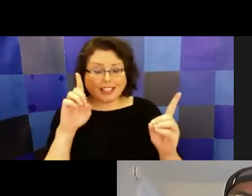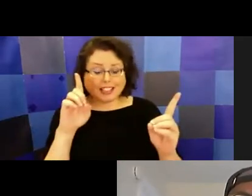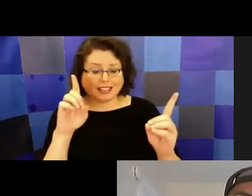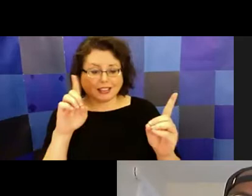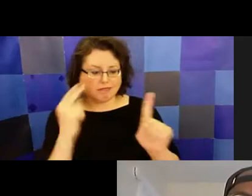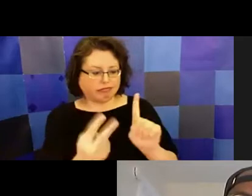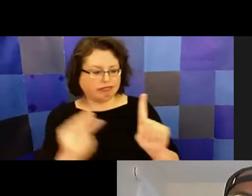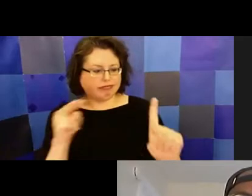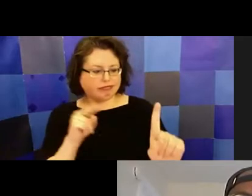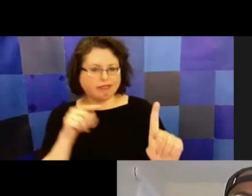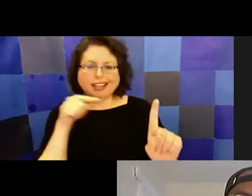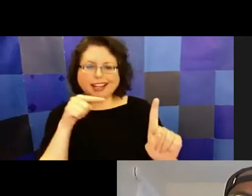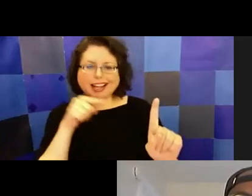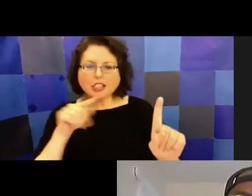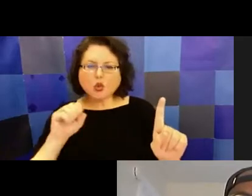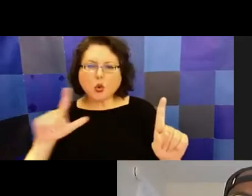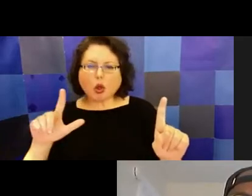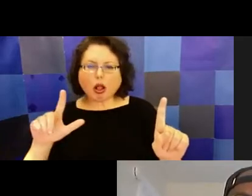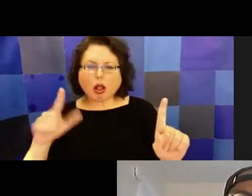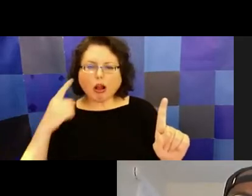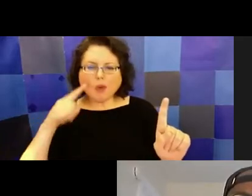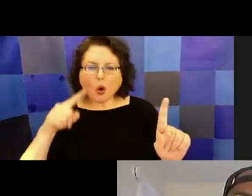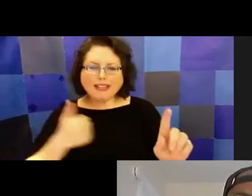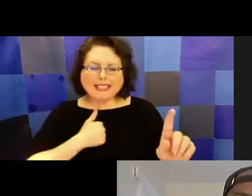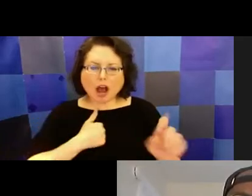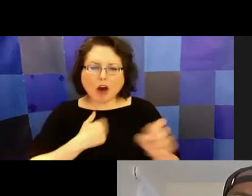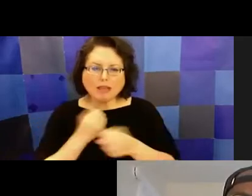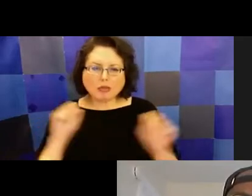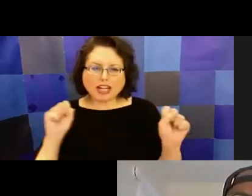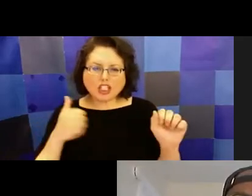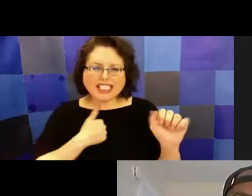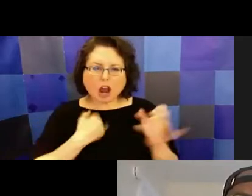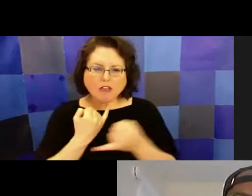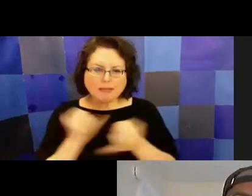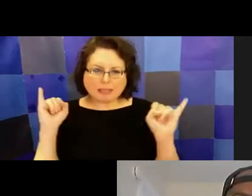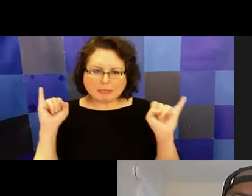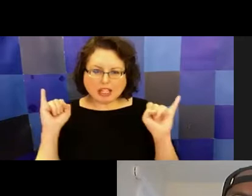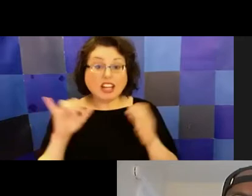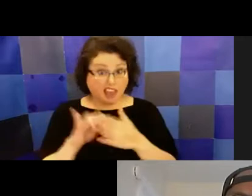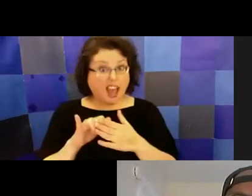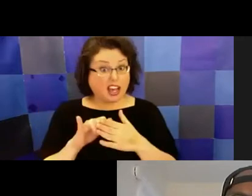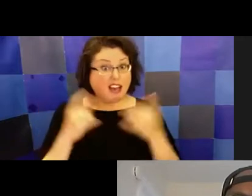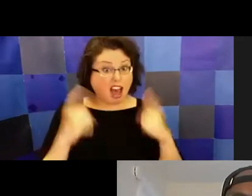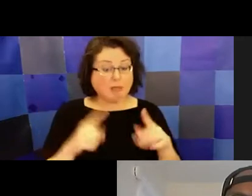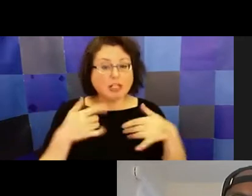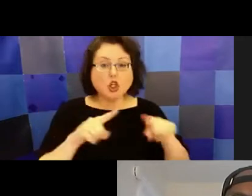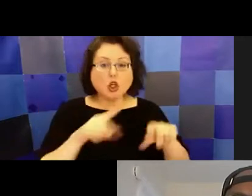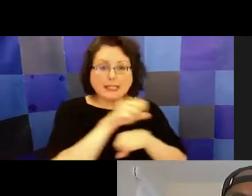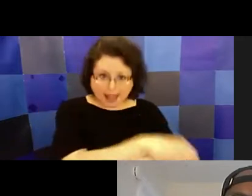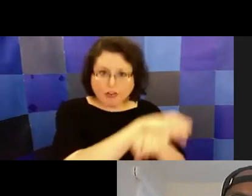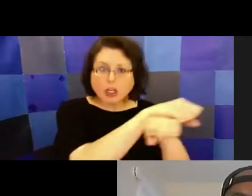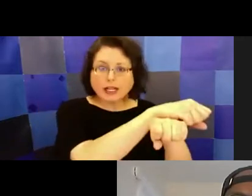as a tool for self-liberation and self-emancipation, right? That was the case during the days of slavery. It was the case